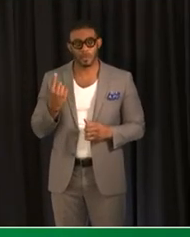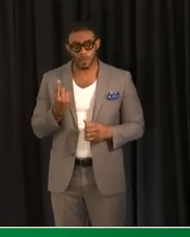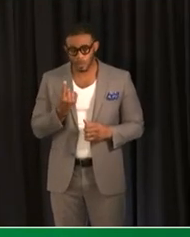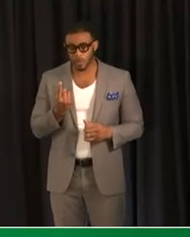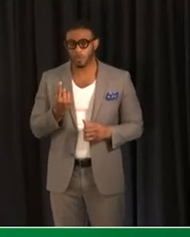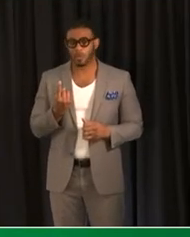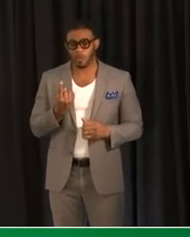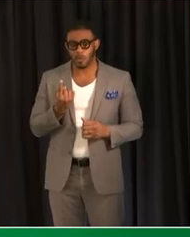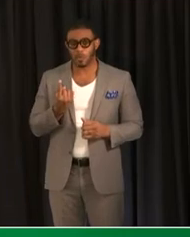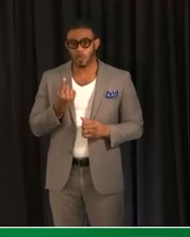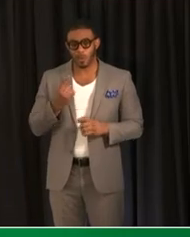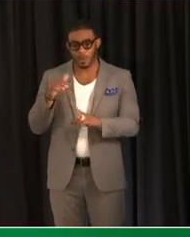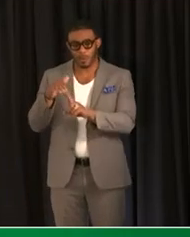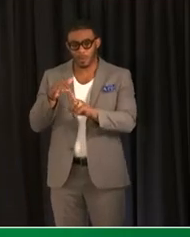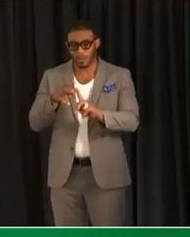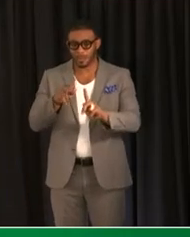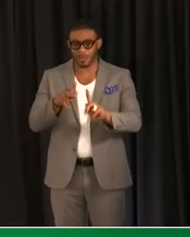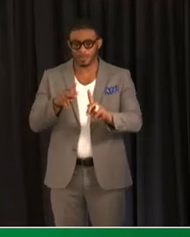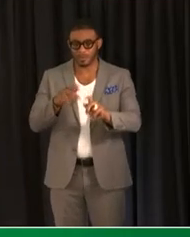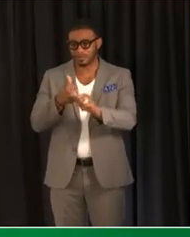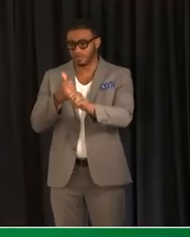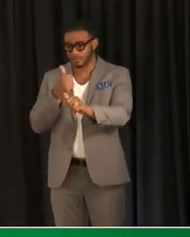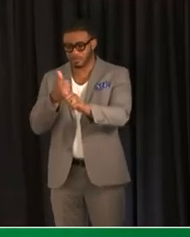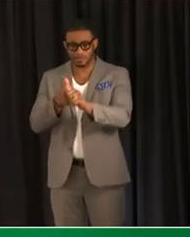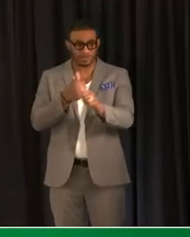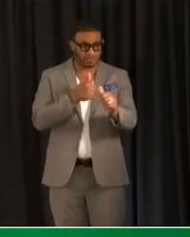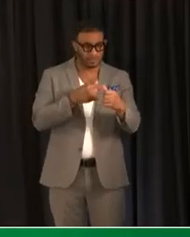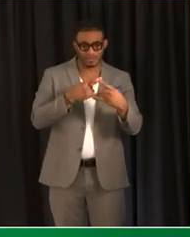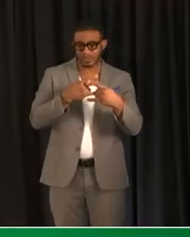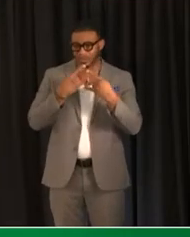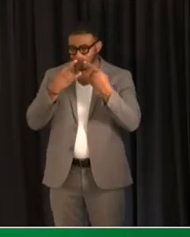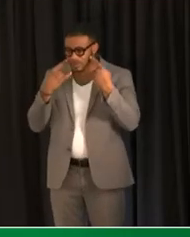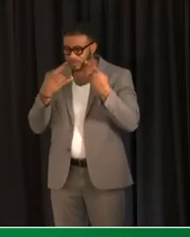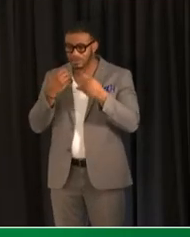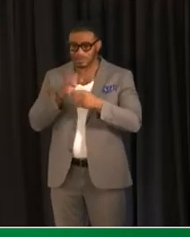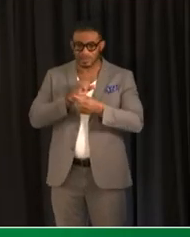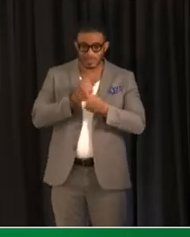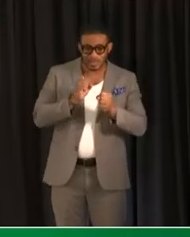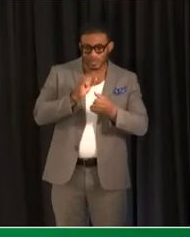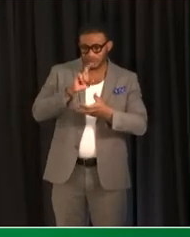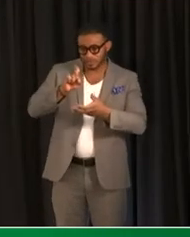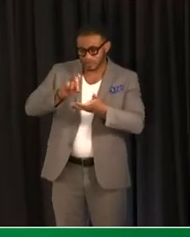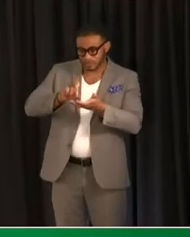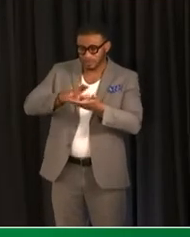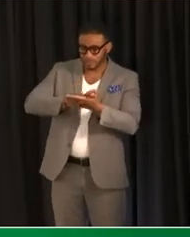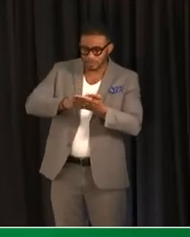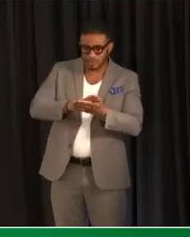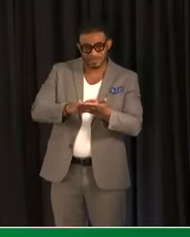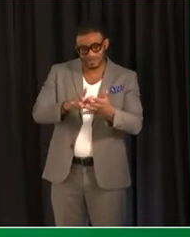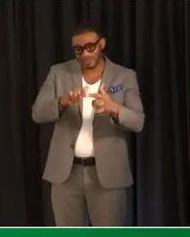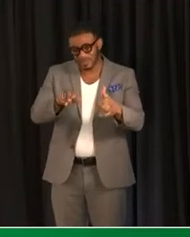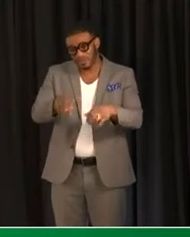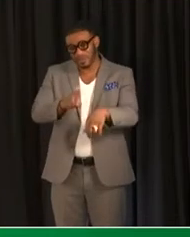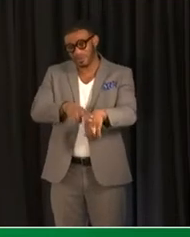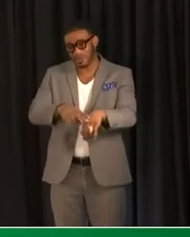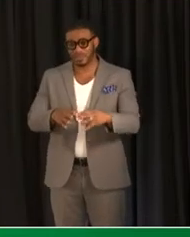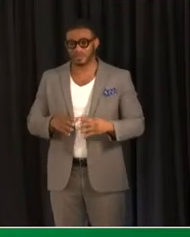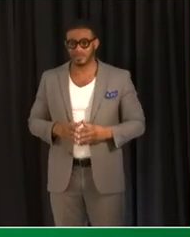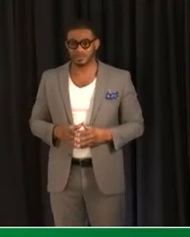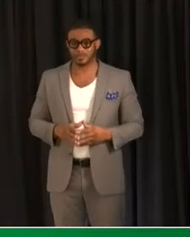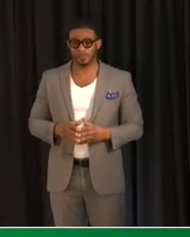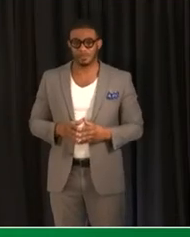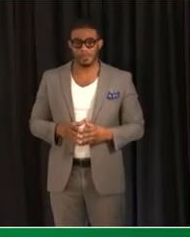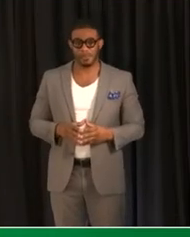are always trying to remind people to social distance. Si vemos que por el área de la verdura a veces